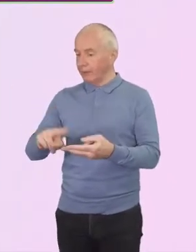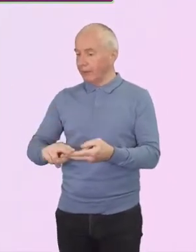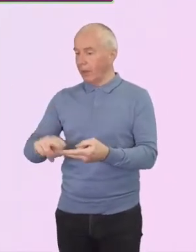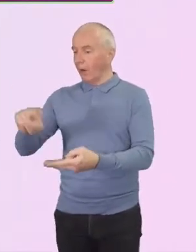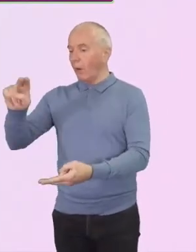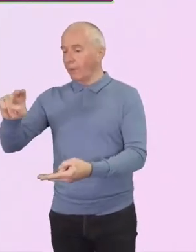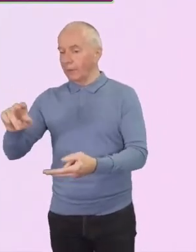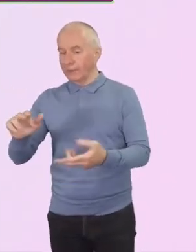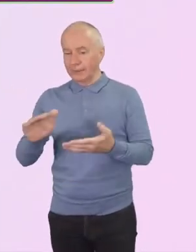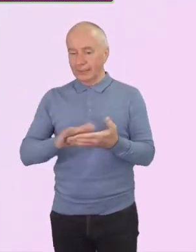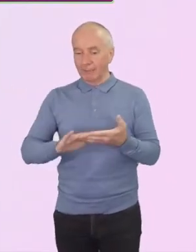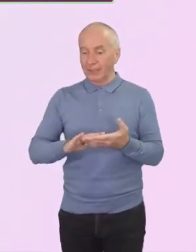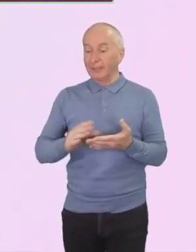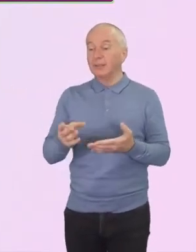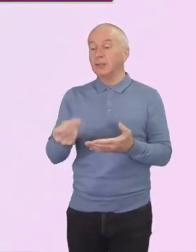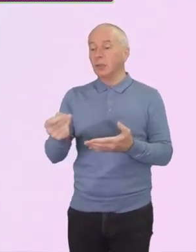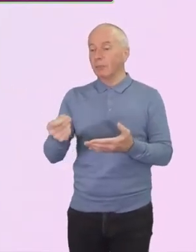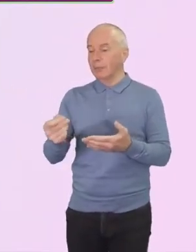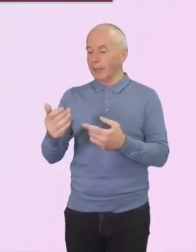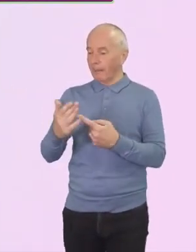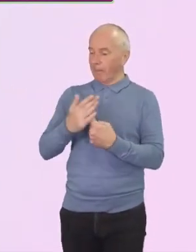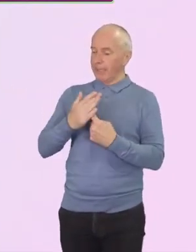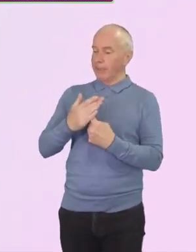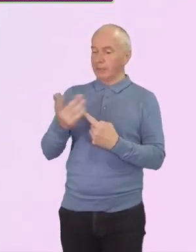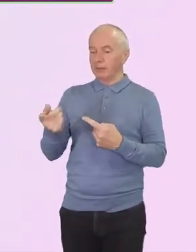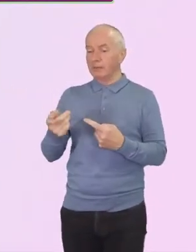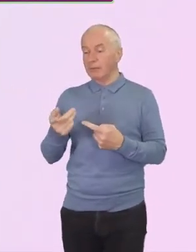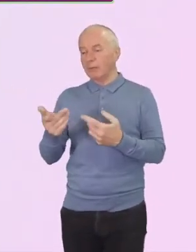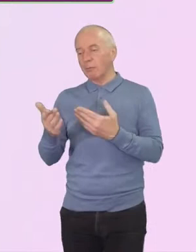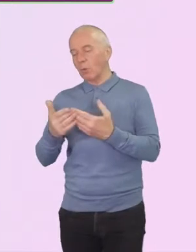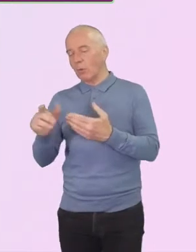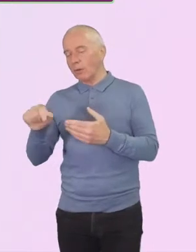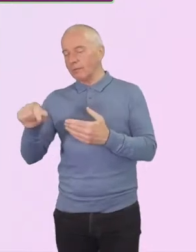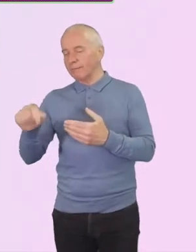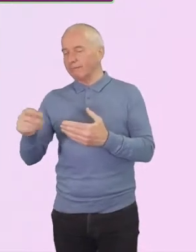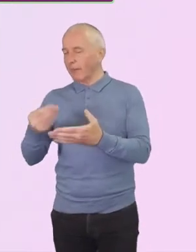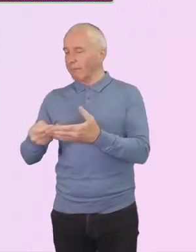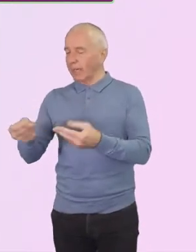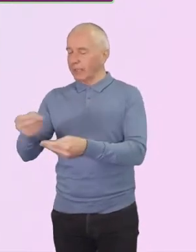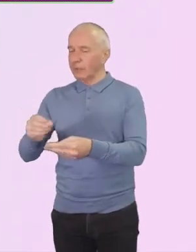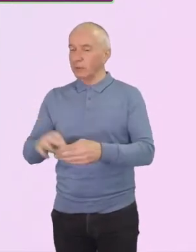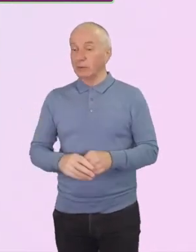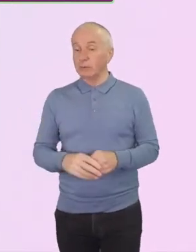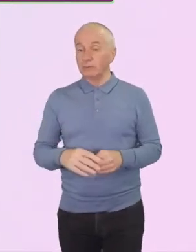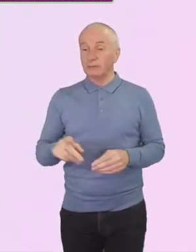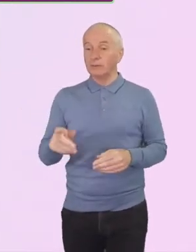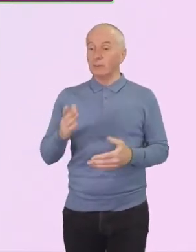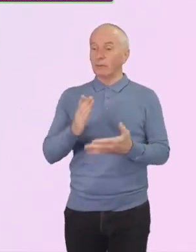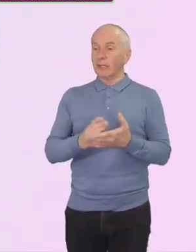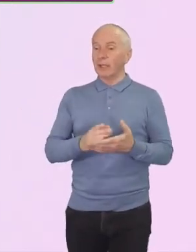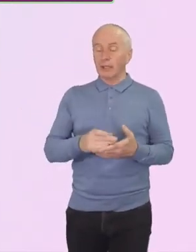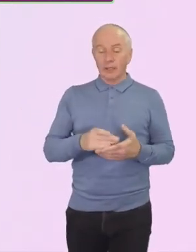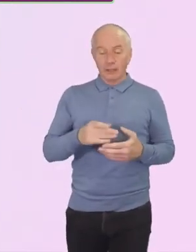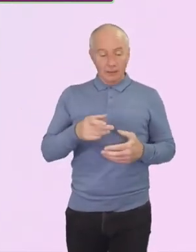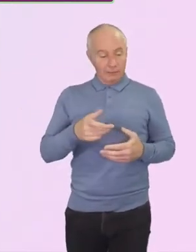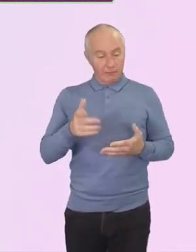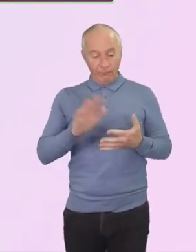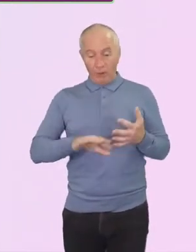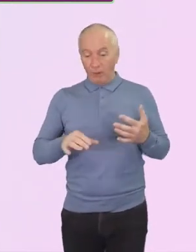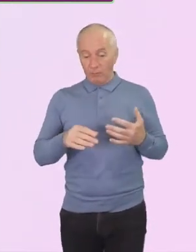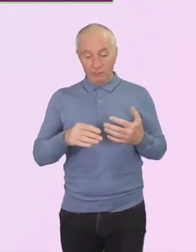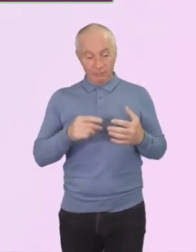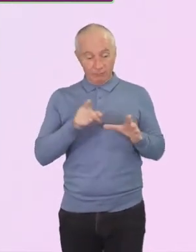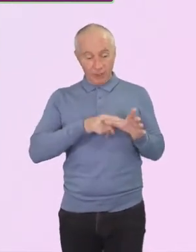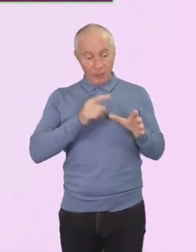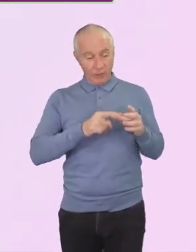are not just financial. I make no apologies for repeating my message from previous years that the